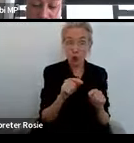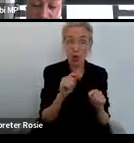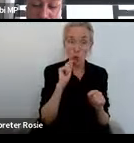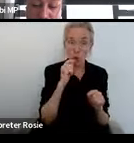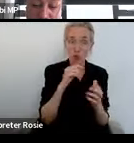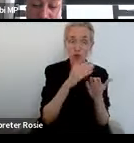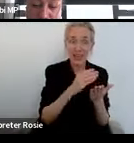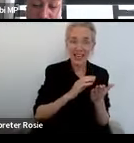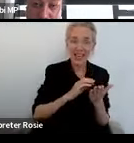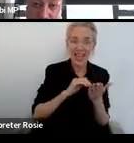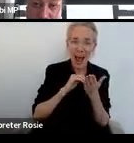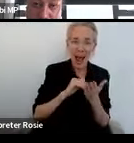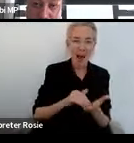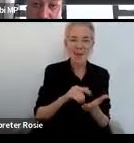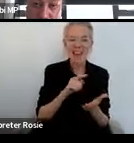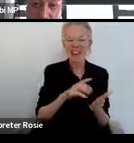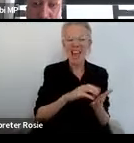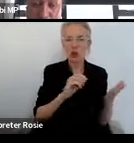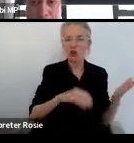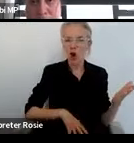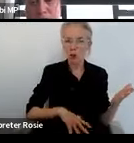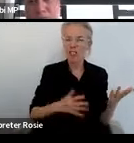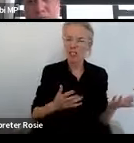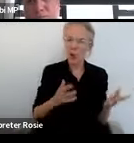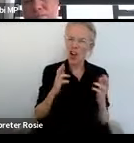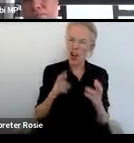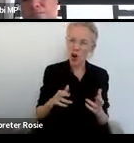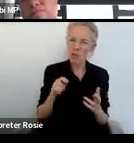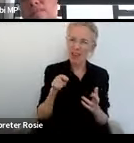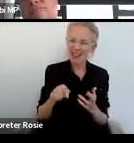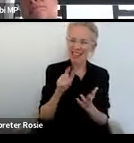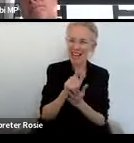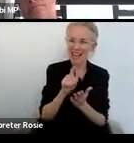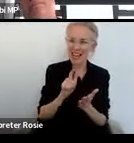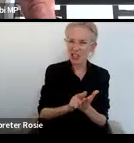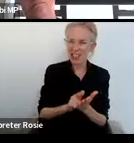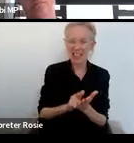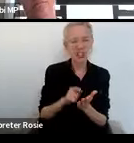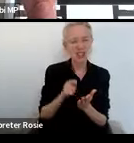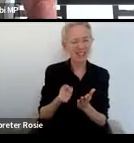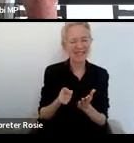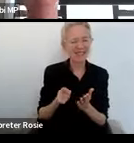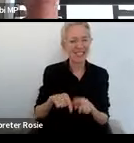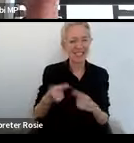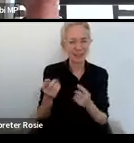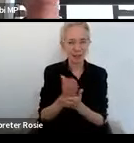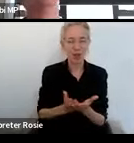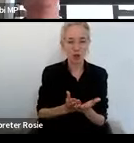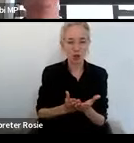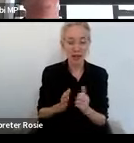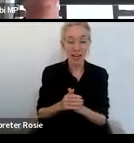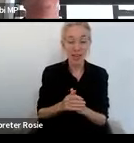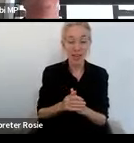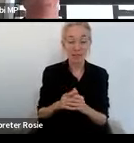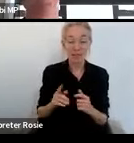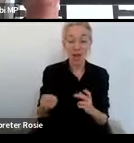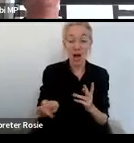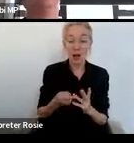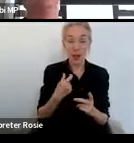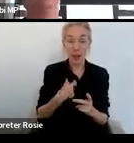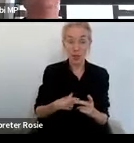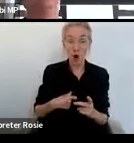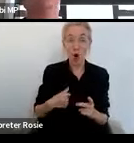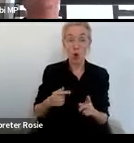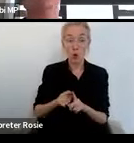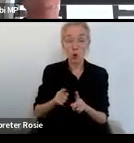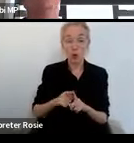actioned, and I hope that that's not going to be the case with this legislation that's before Parliament. I'm also representing or speaking for many people